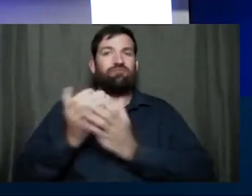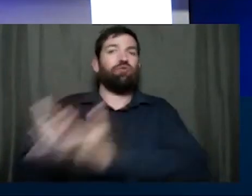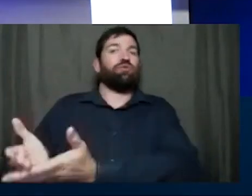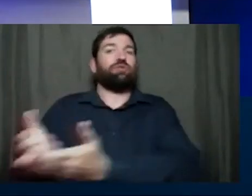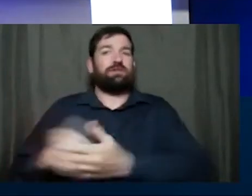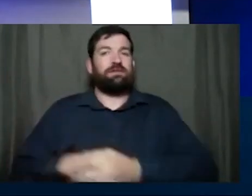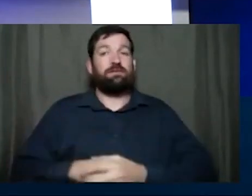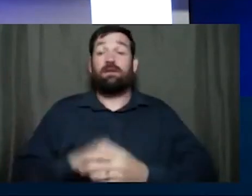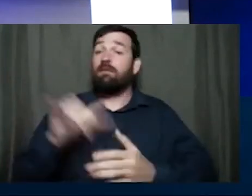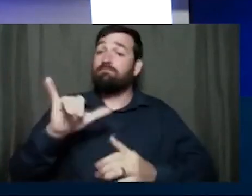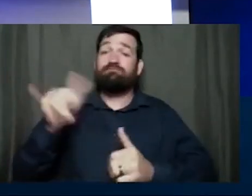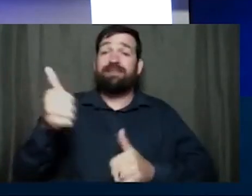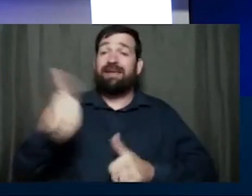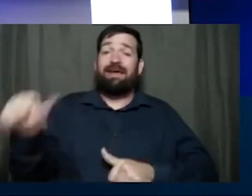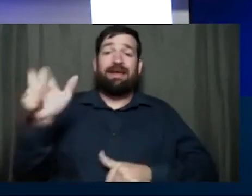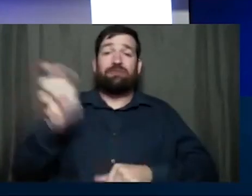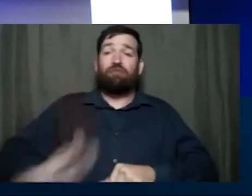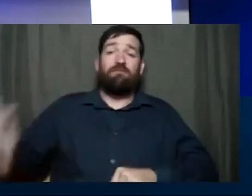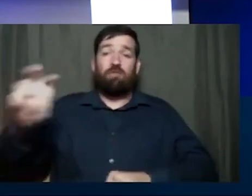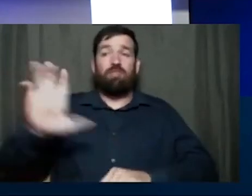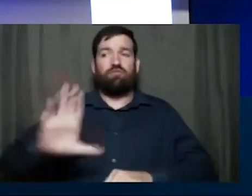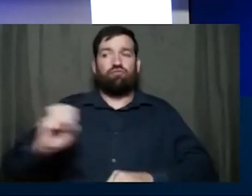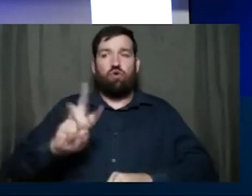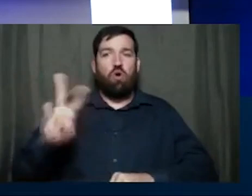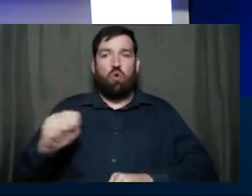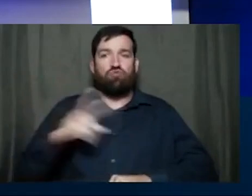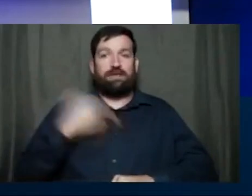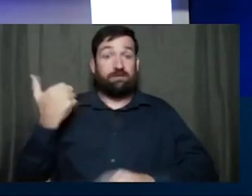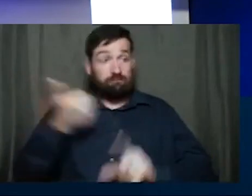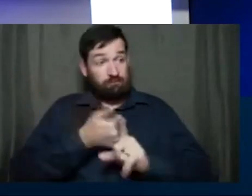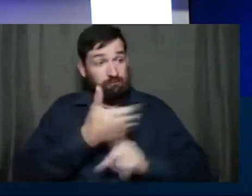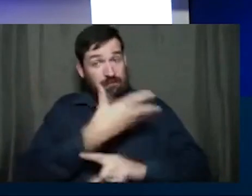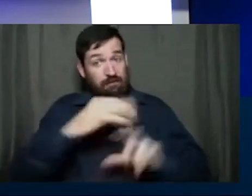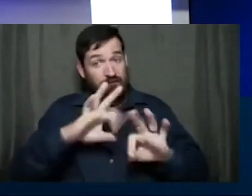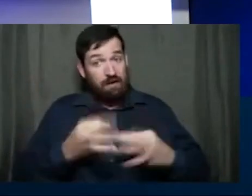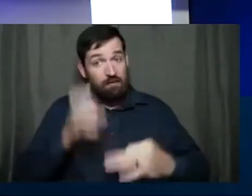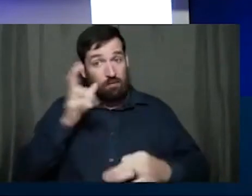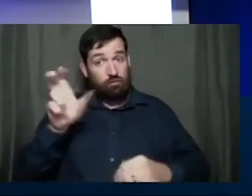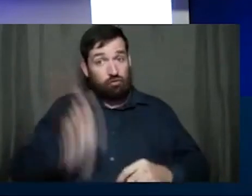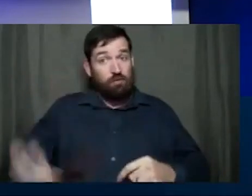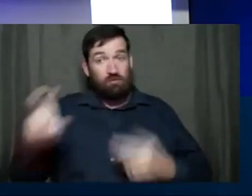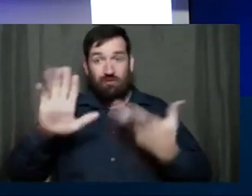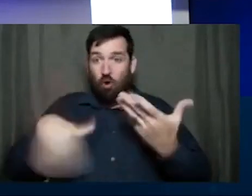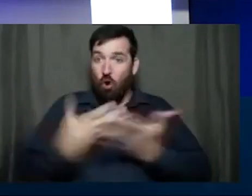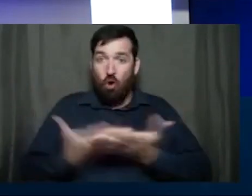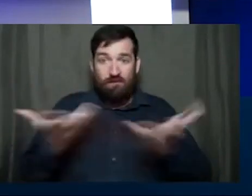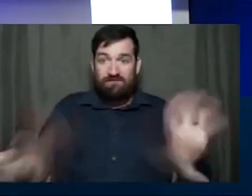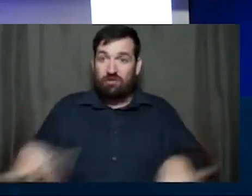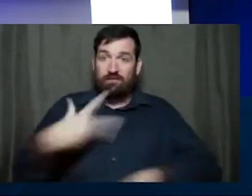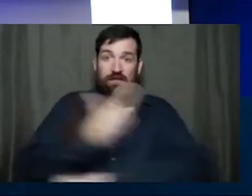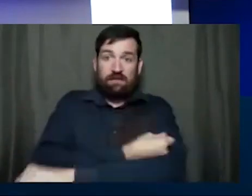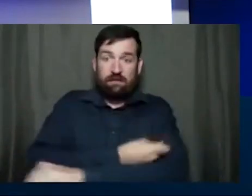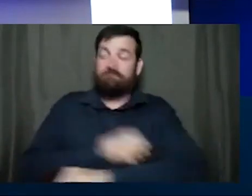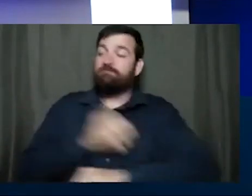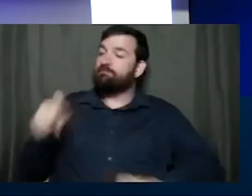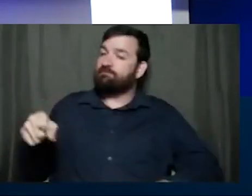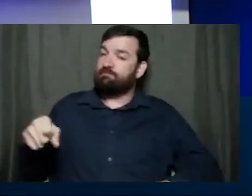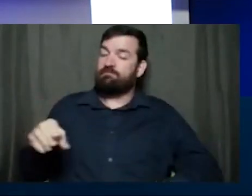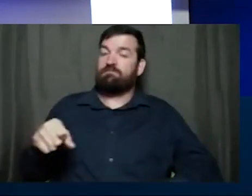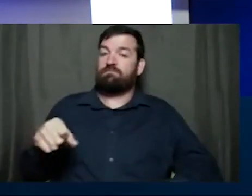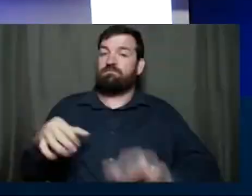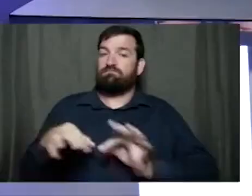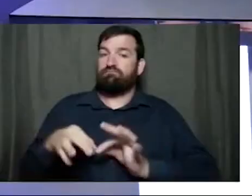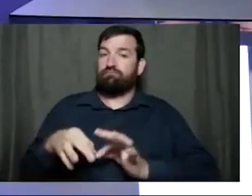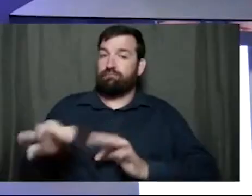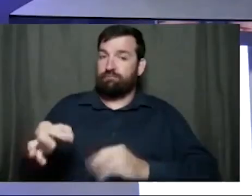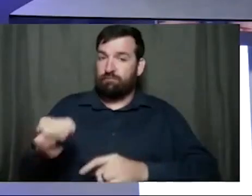traveling, traveling at your own risk. I know you and your family are going to be traveling because you all are vaccinated. you had actually put off a trip, right? And